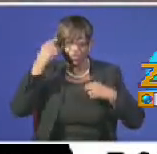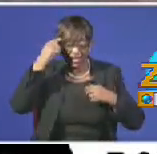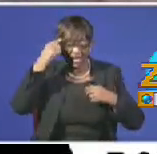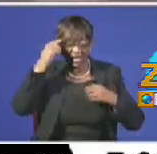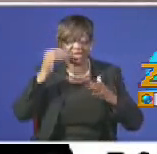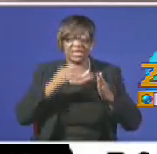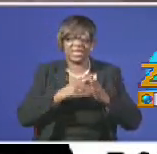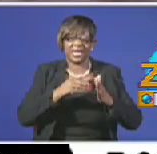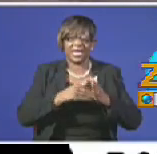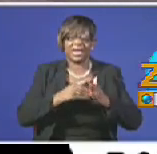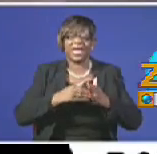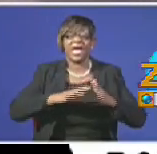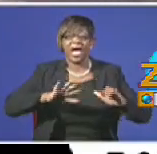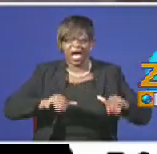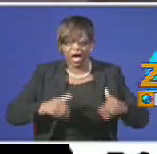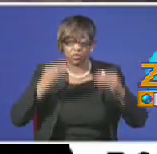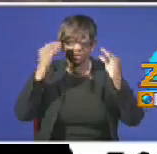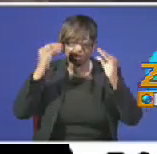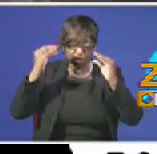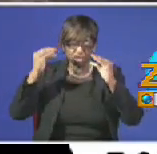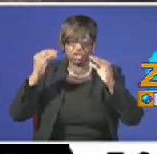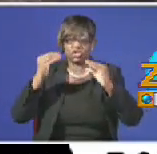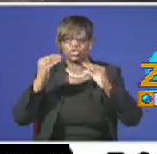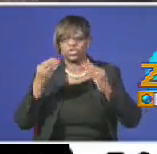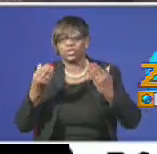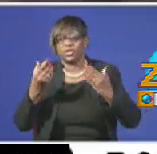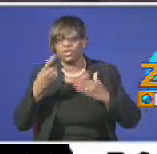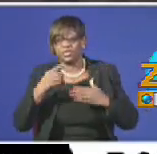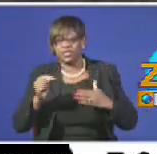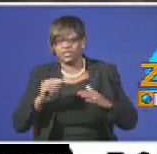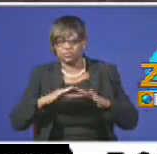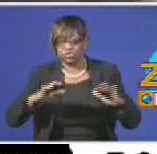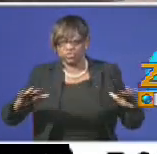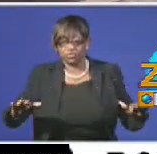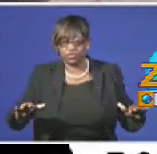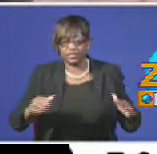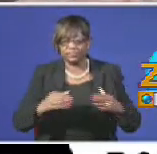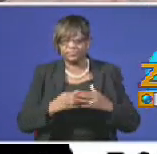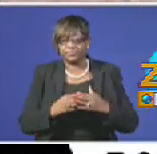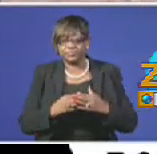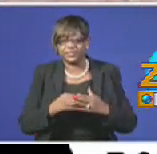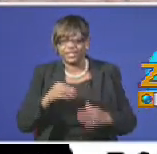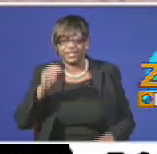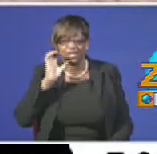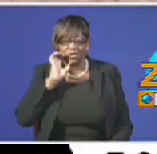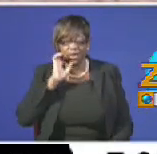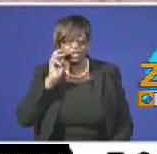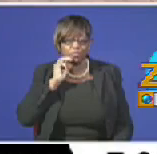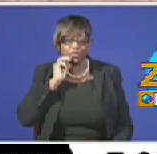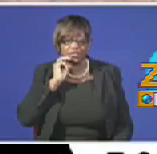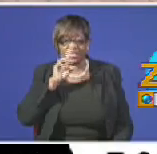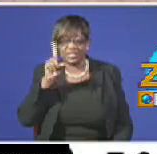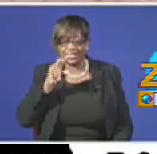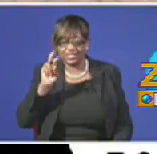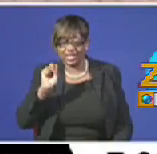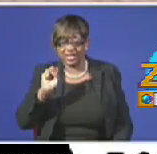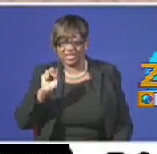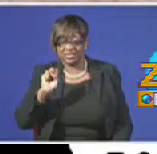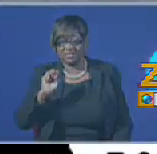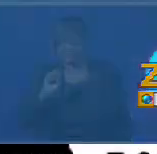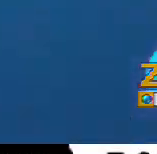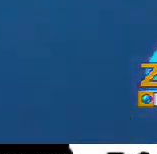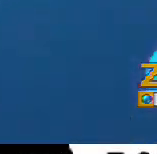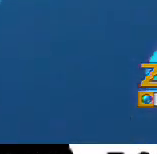those programs to look at more virtual opportunities. Cleopatra Murphy, ZNS Network